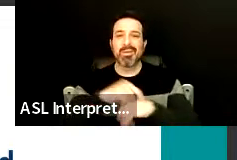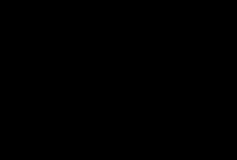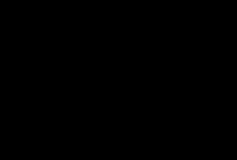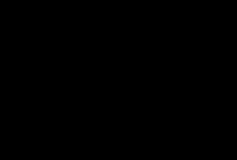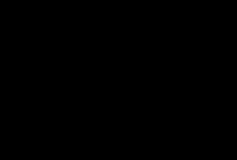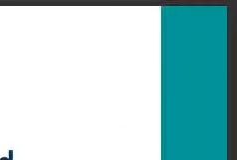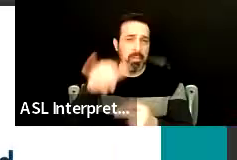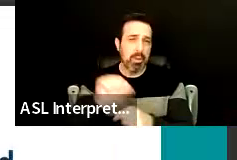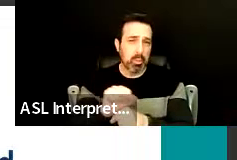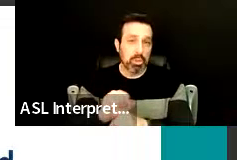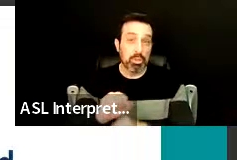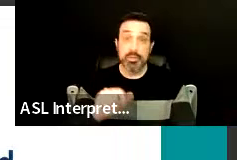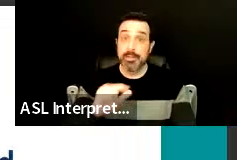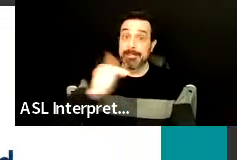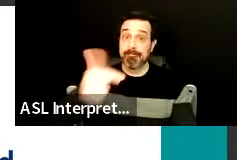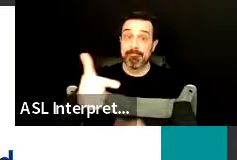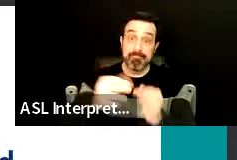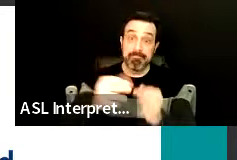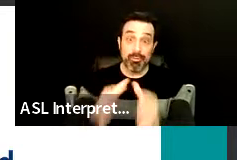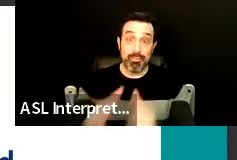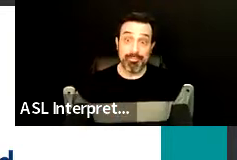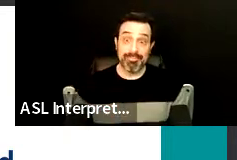pieces. Yeah.